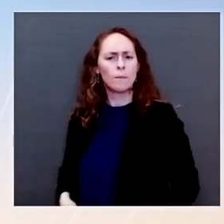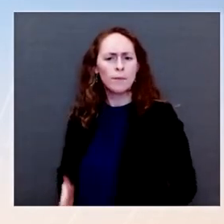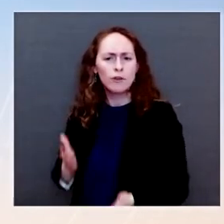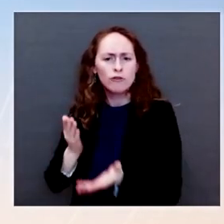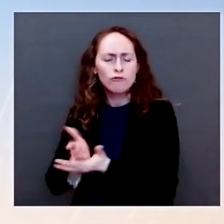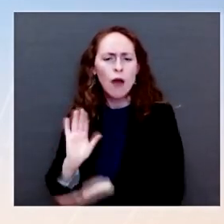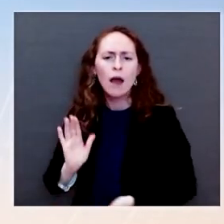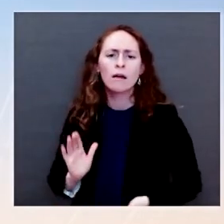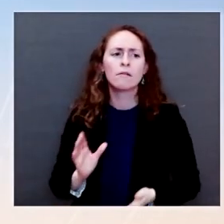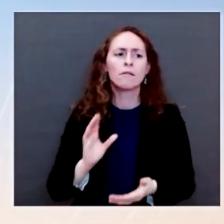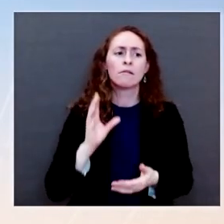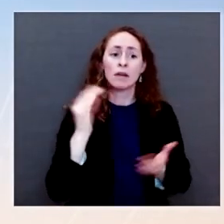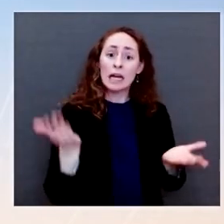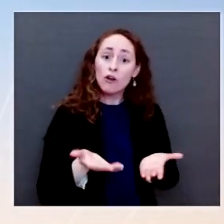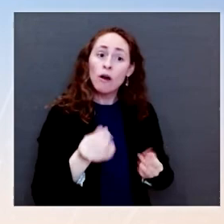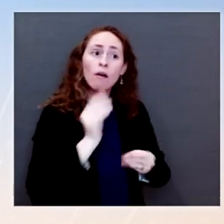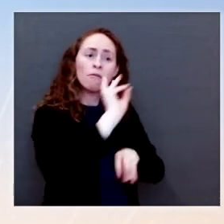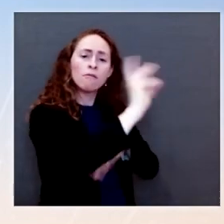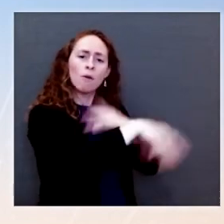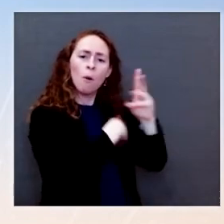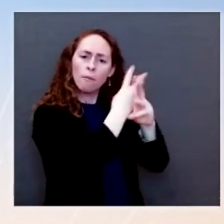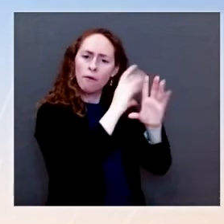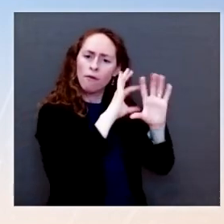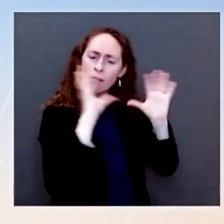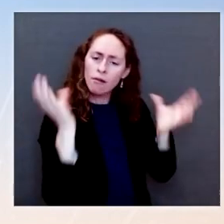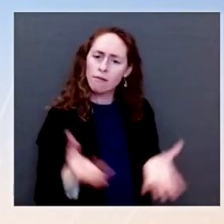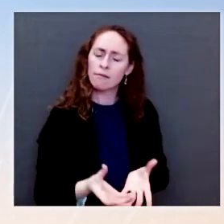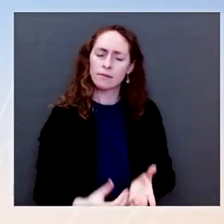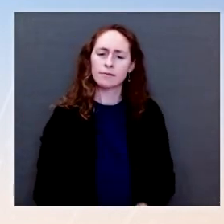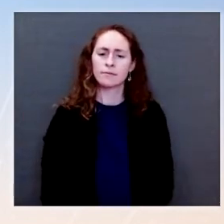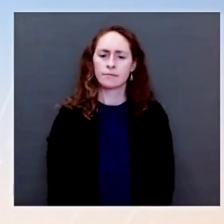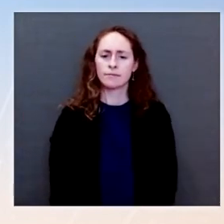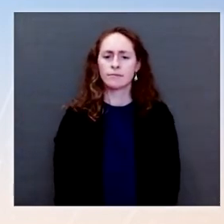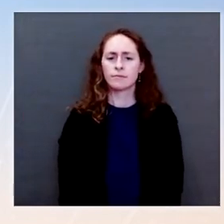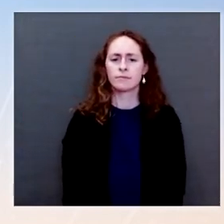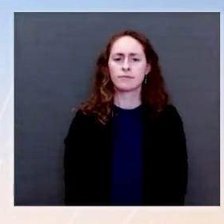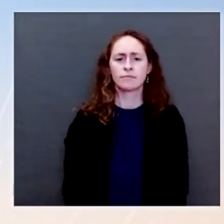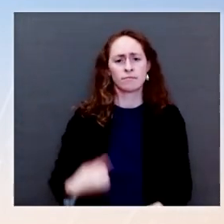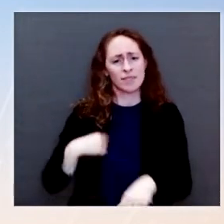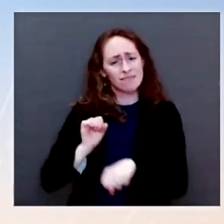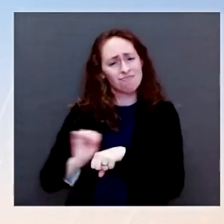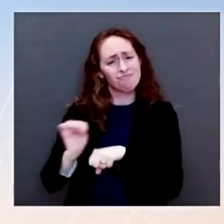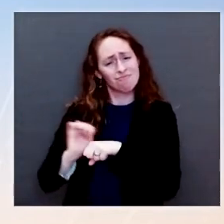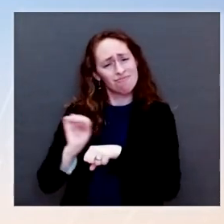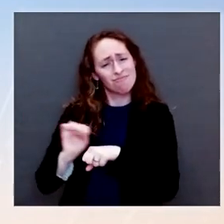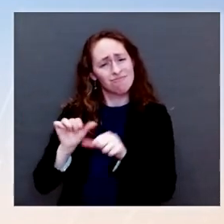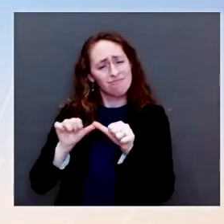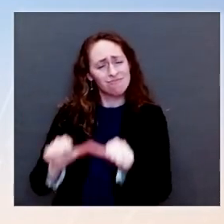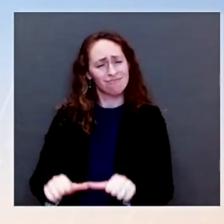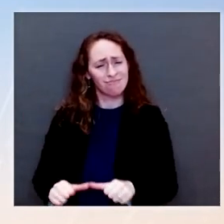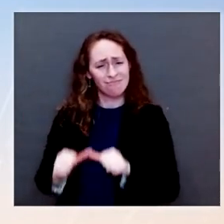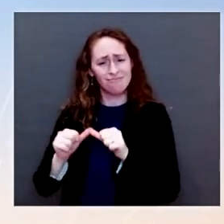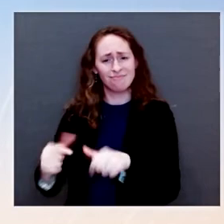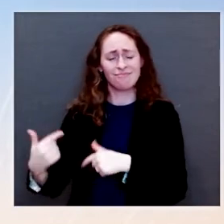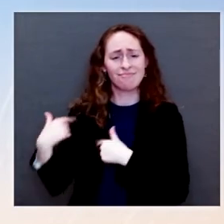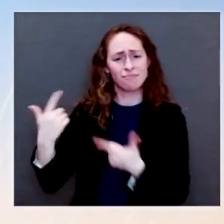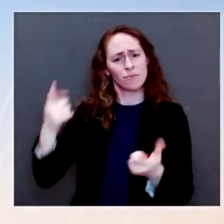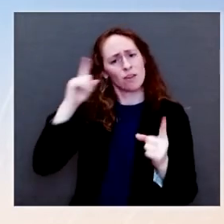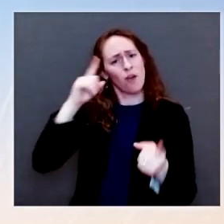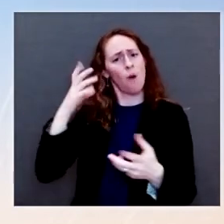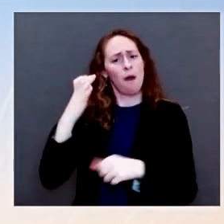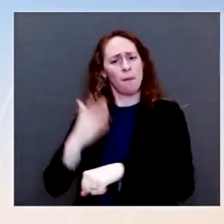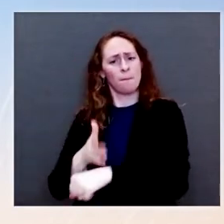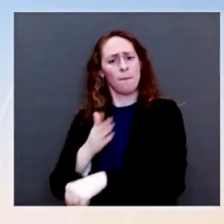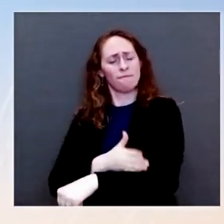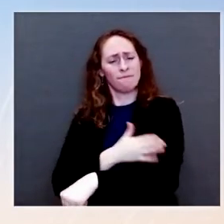own democracy here at home. And I think it is unquestionable that as people around the world, countries around the world, looked at the events